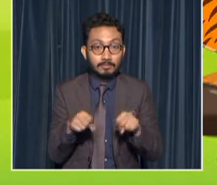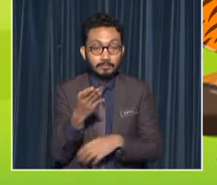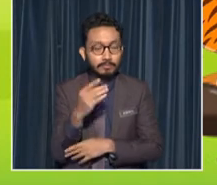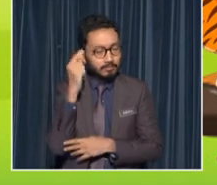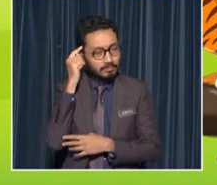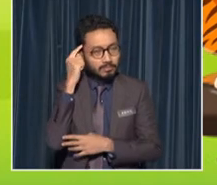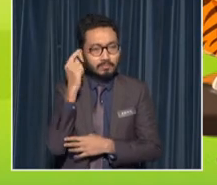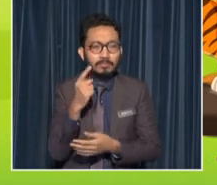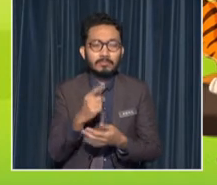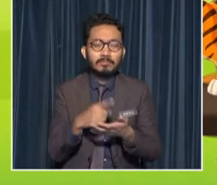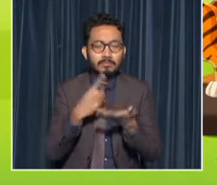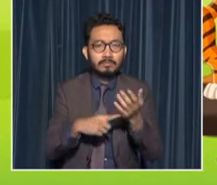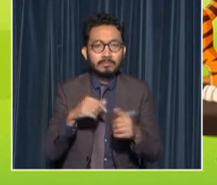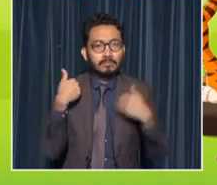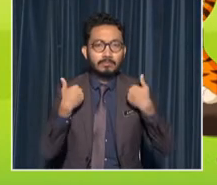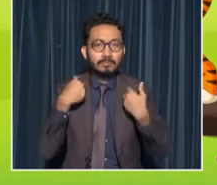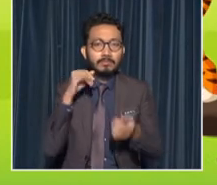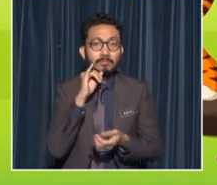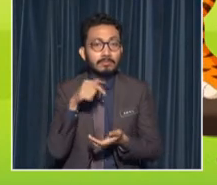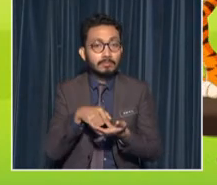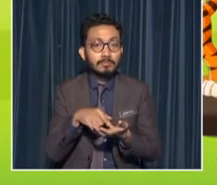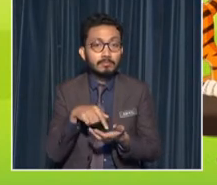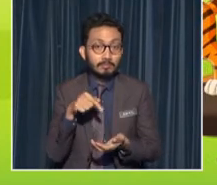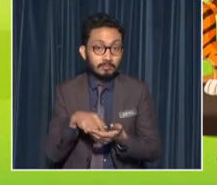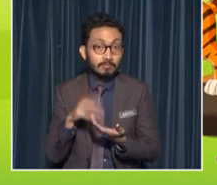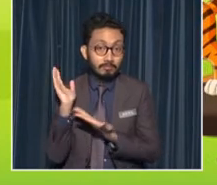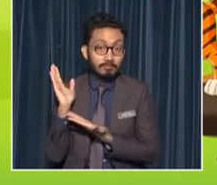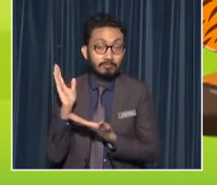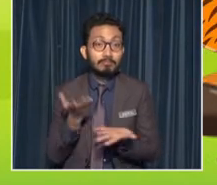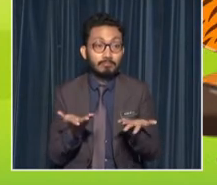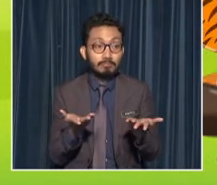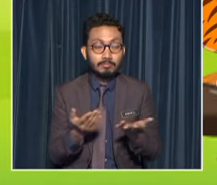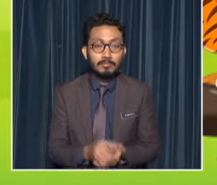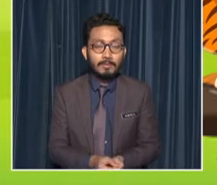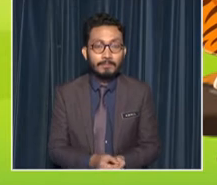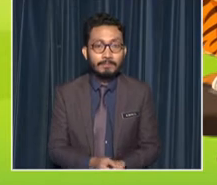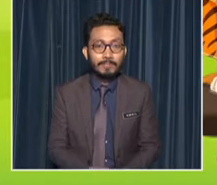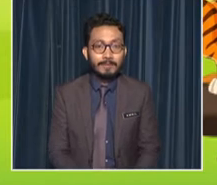you guess what animal this is?